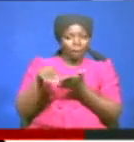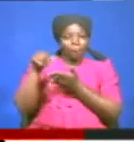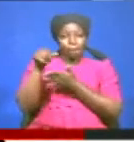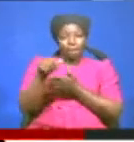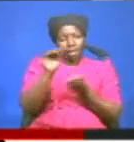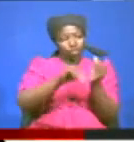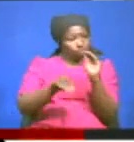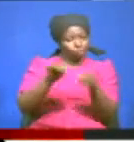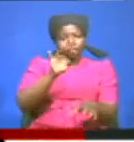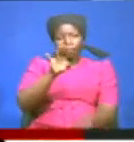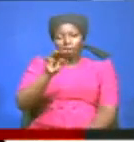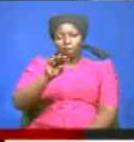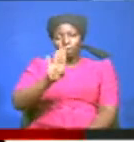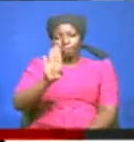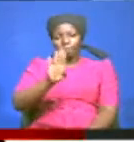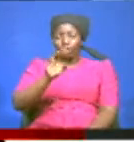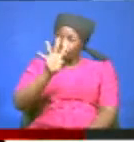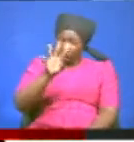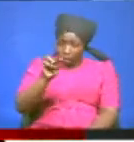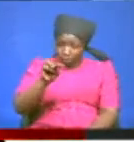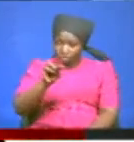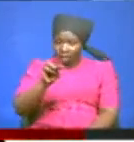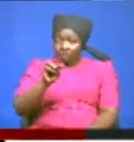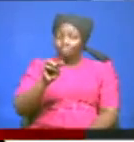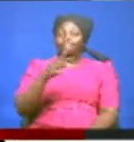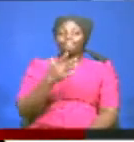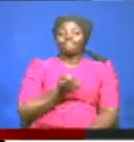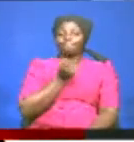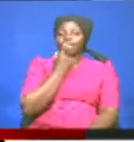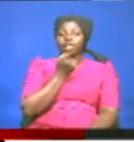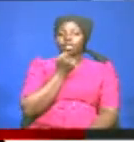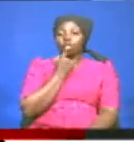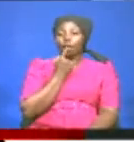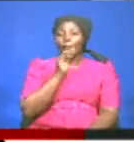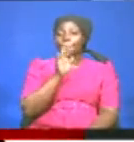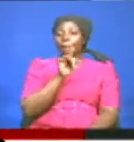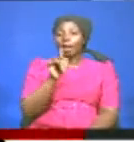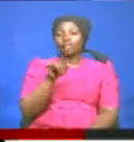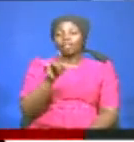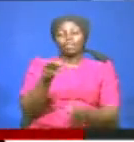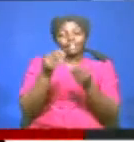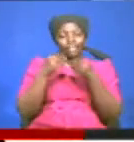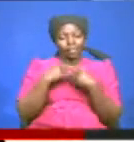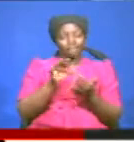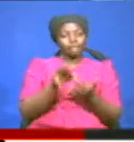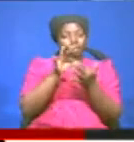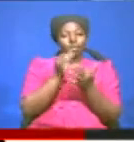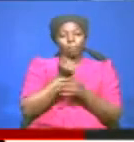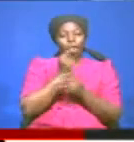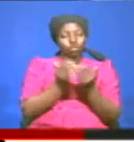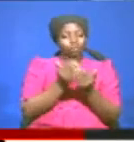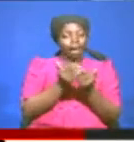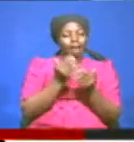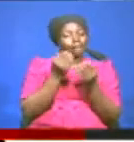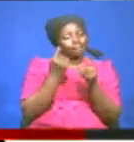shillings medical bill. Kasavuli received specialized treatment in various hospitals here in the capital before her